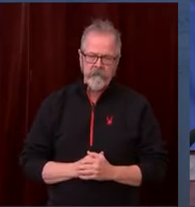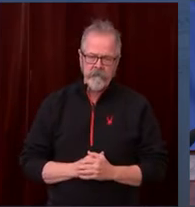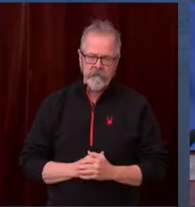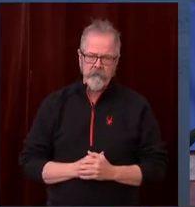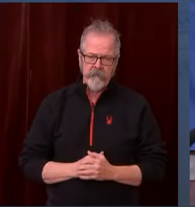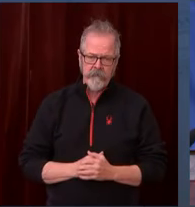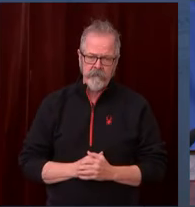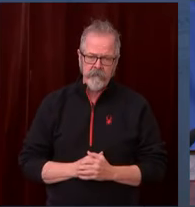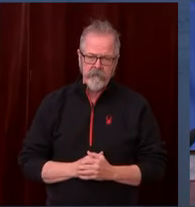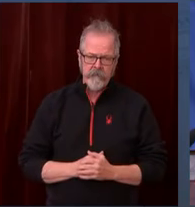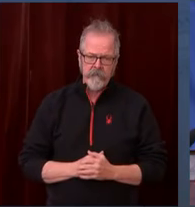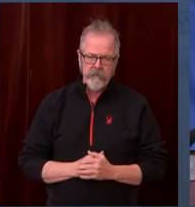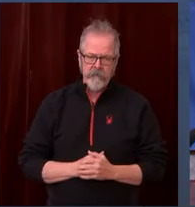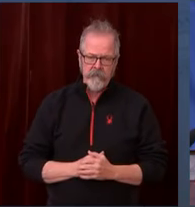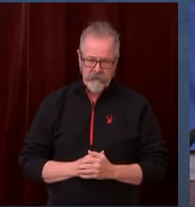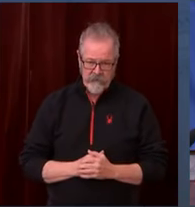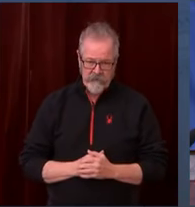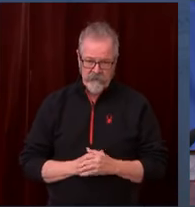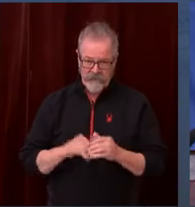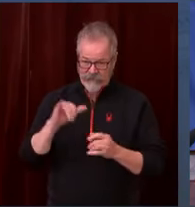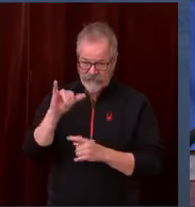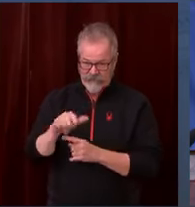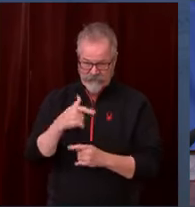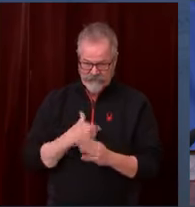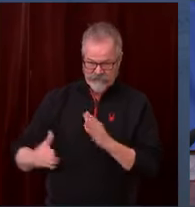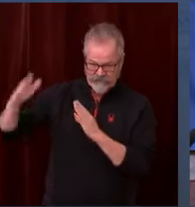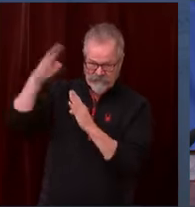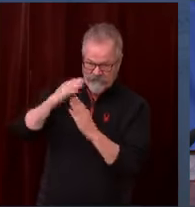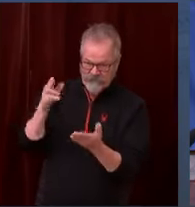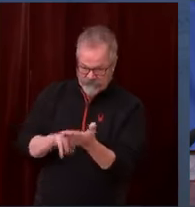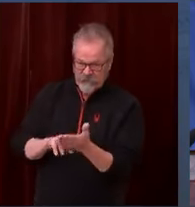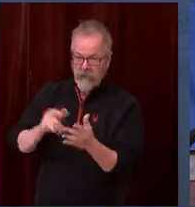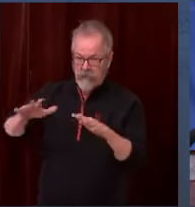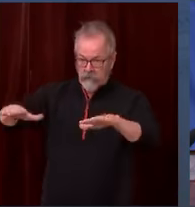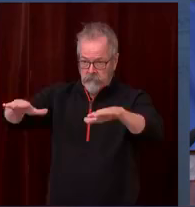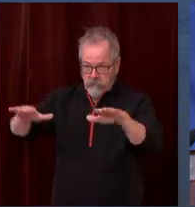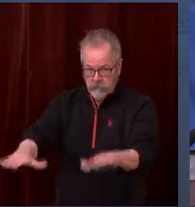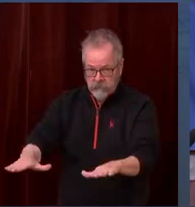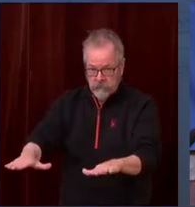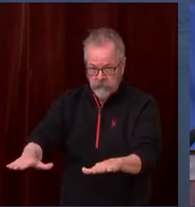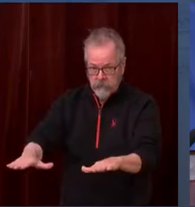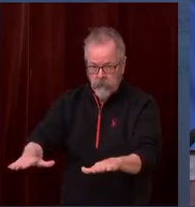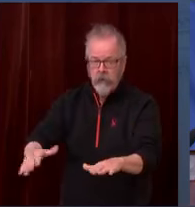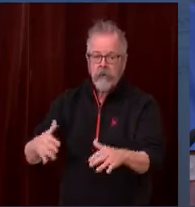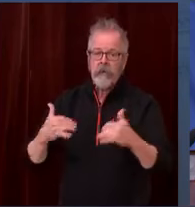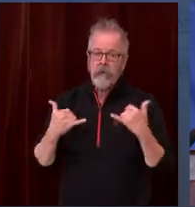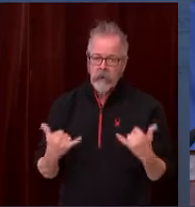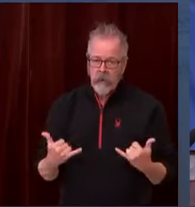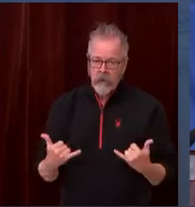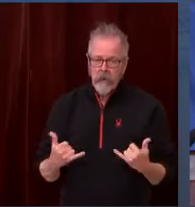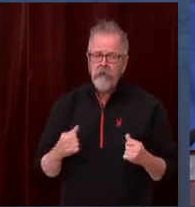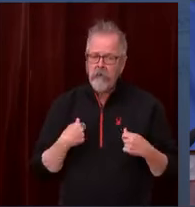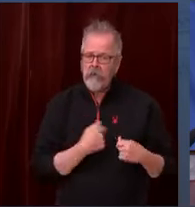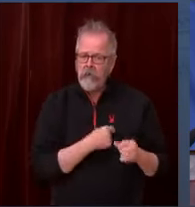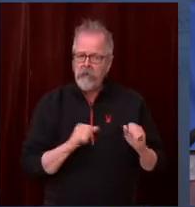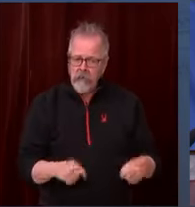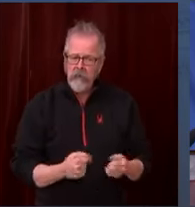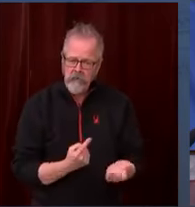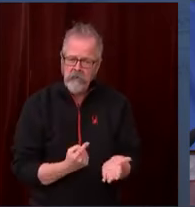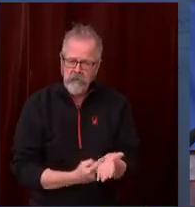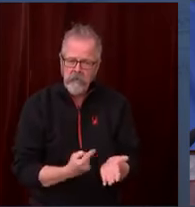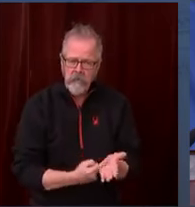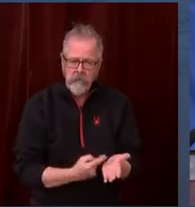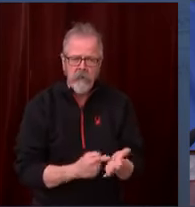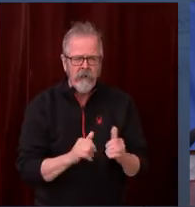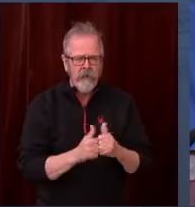of our communities about the best ways to ensure a stronger public health system in the future. It's important to note I am not